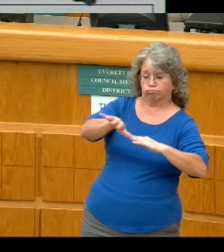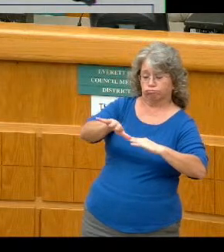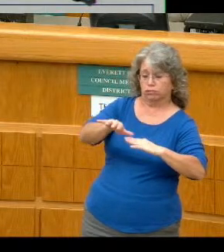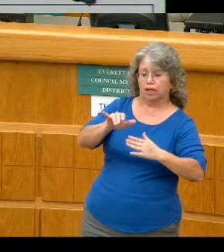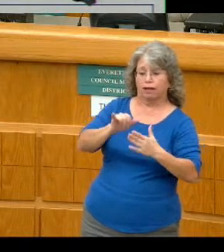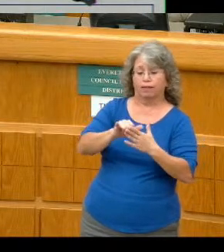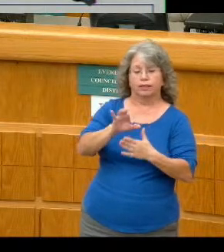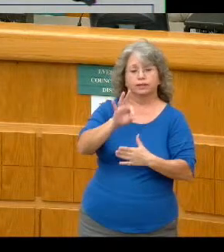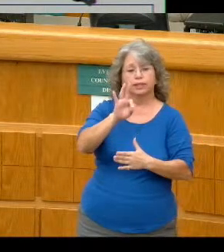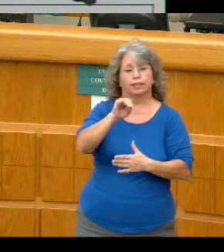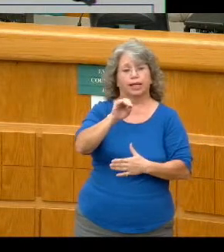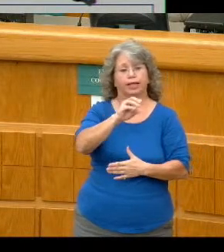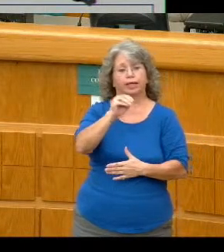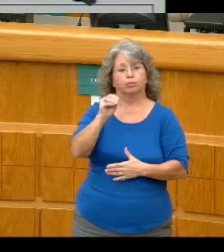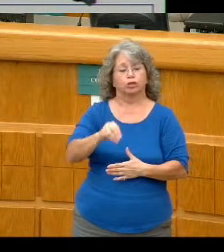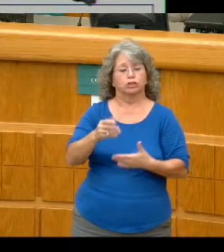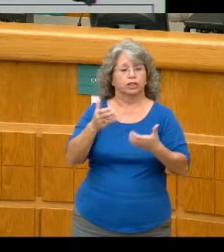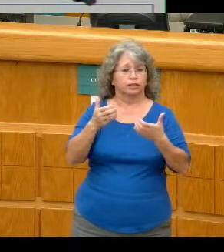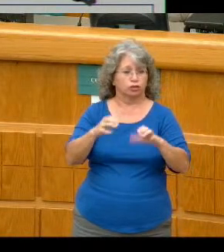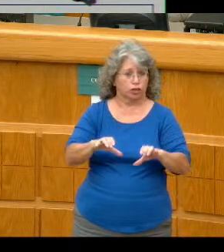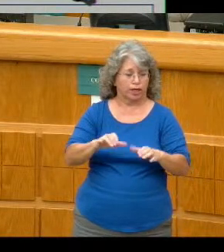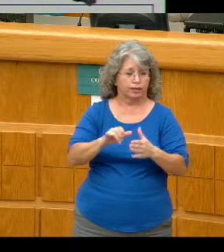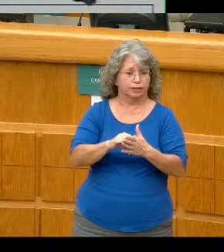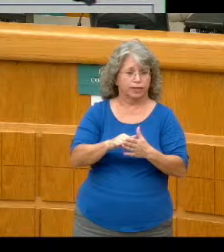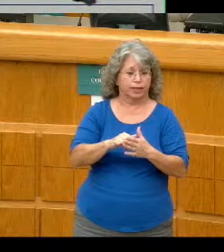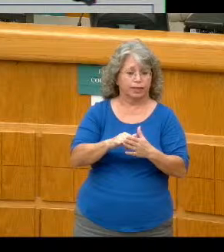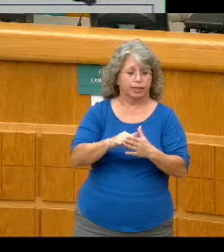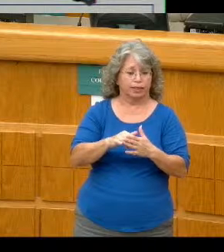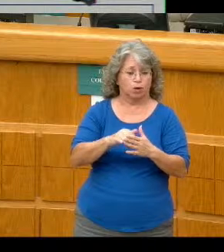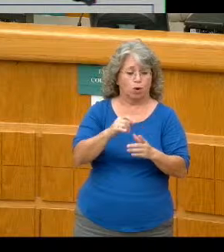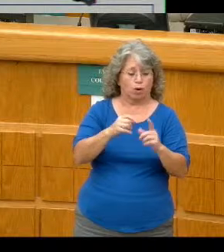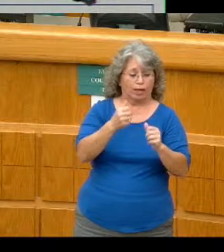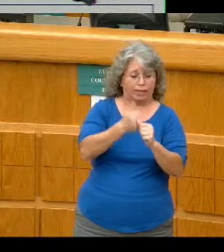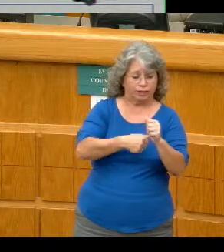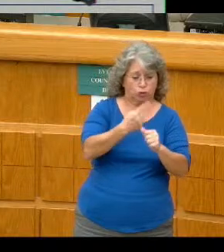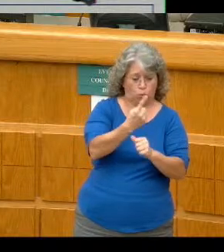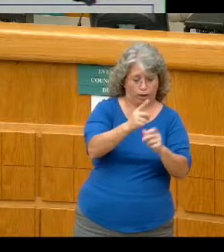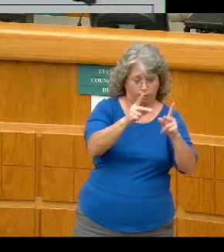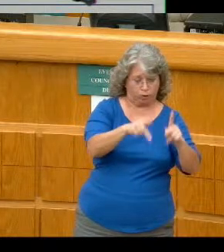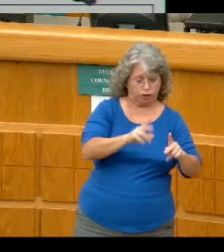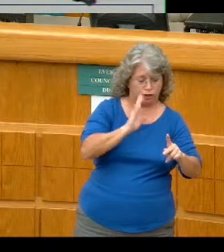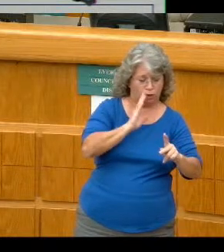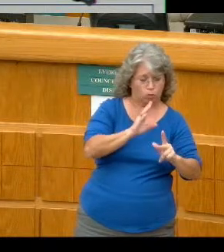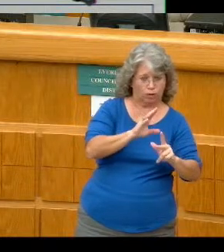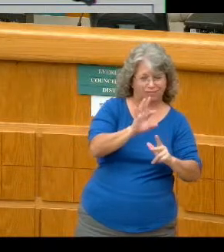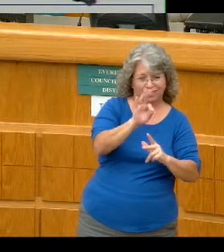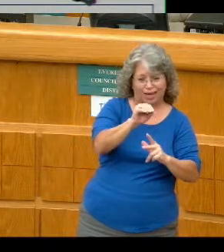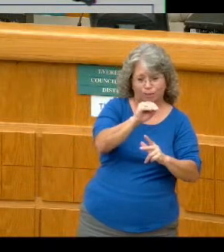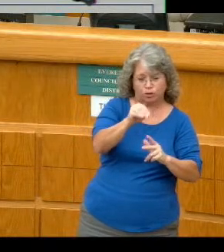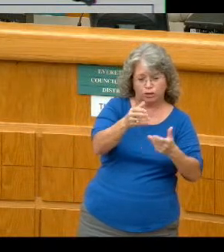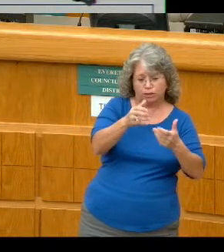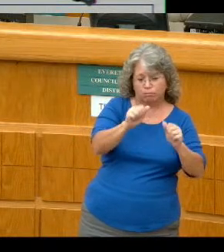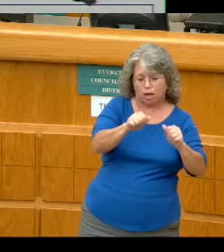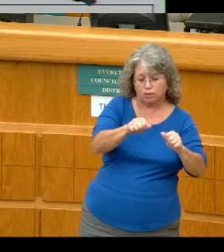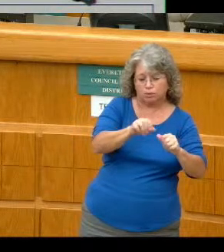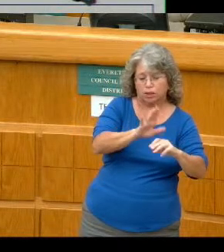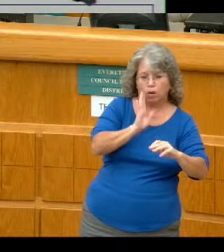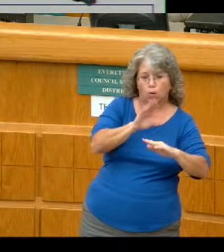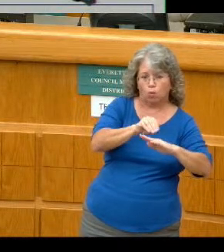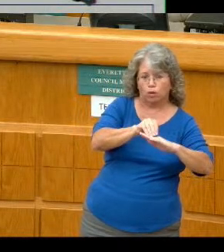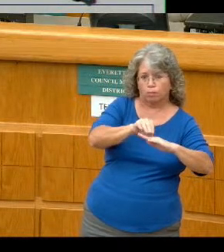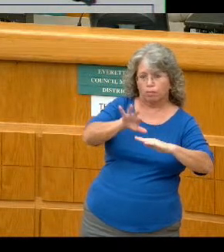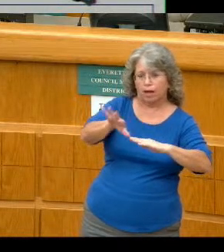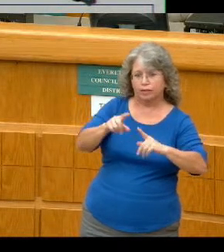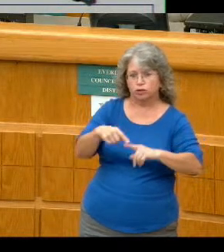there's a 90% chance that each person that gets COVID is going to pass it on to one more person. And we can see this line